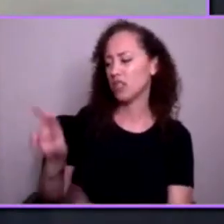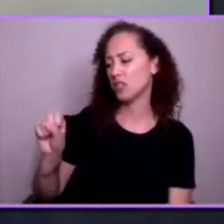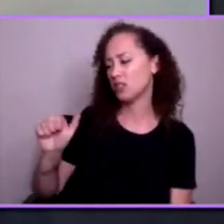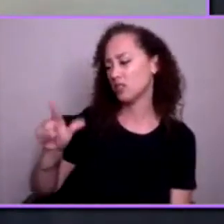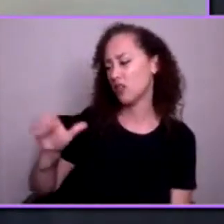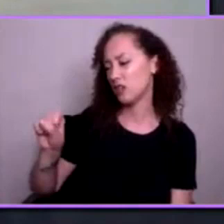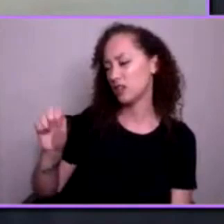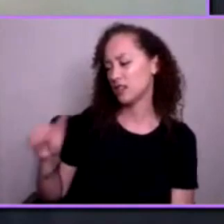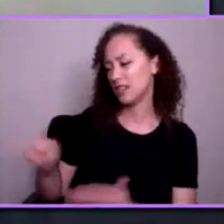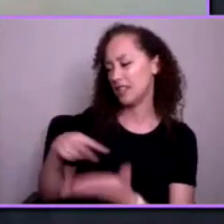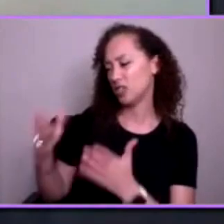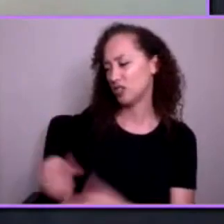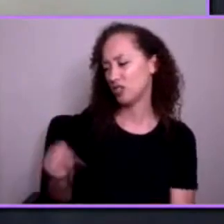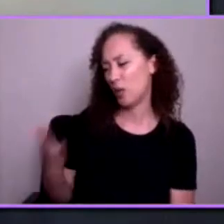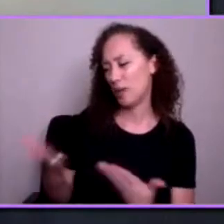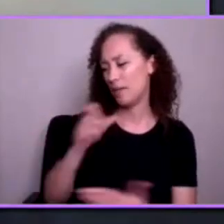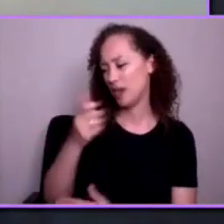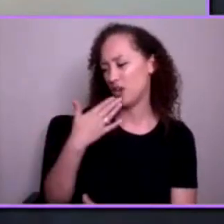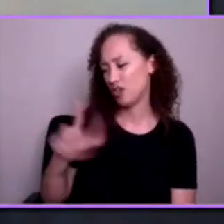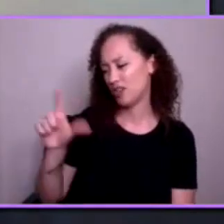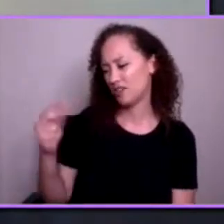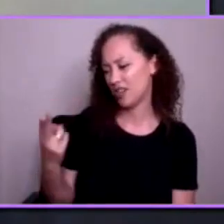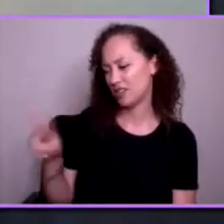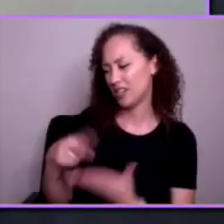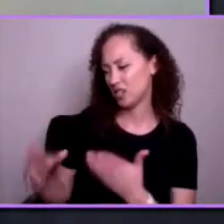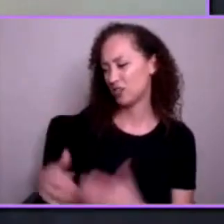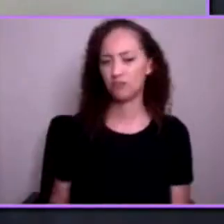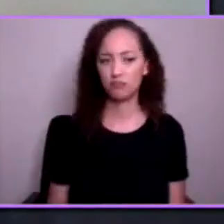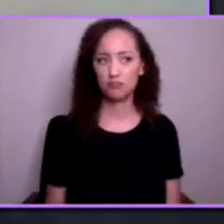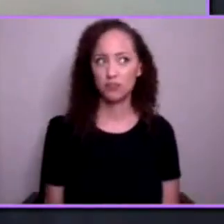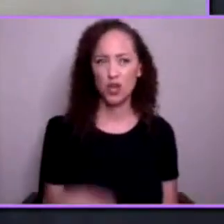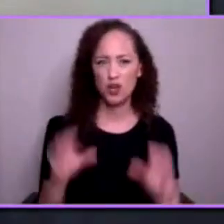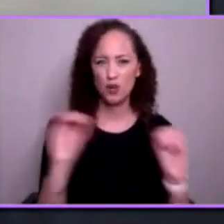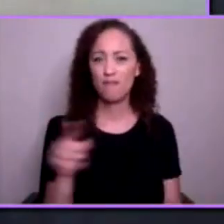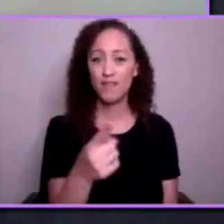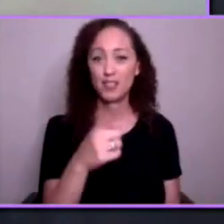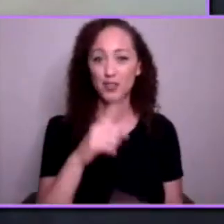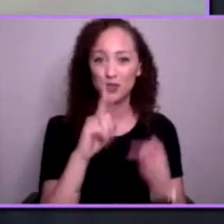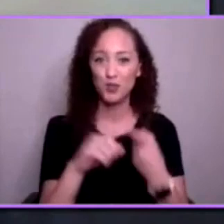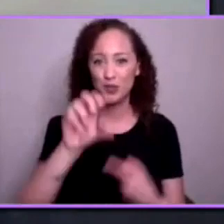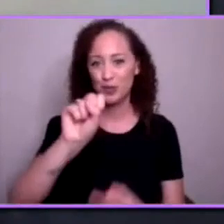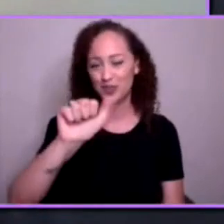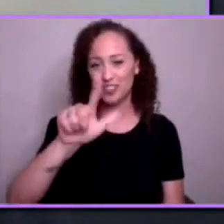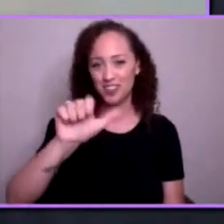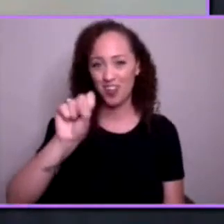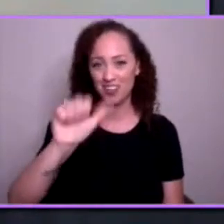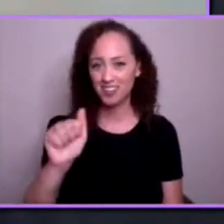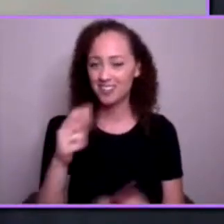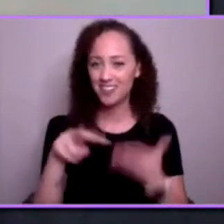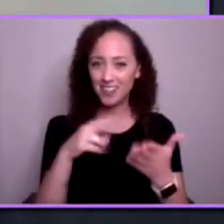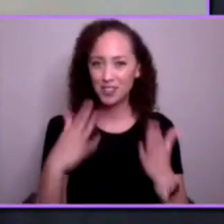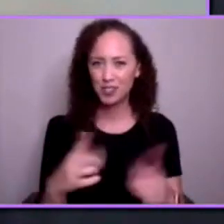are all these different, and no offense to salsa dancers, right? It's like, where did that even come from? So keeping that in mind, I think, is important in terms of all of the